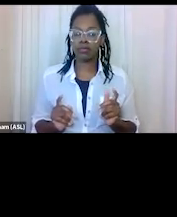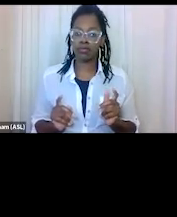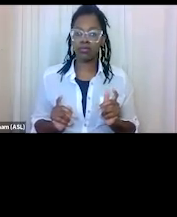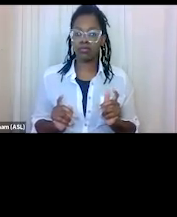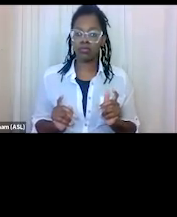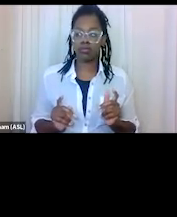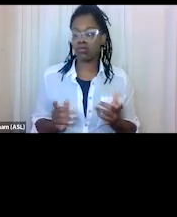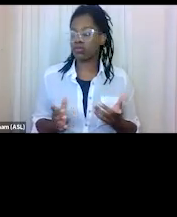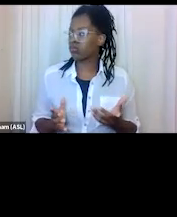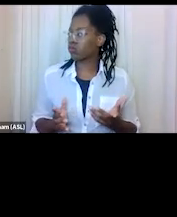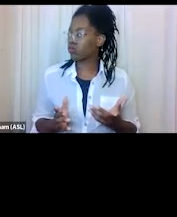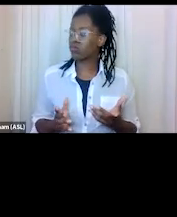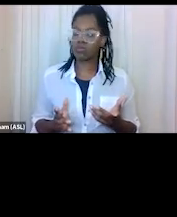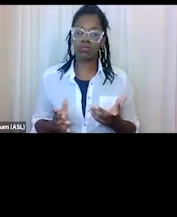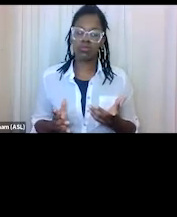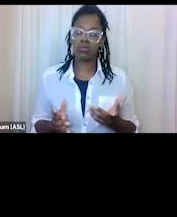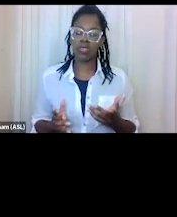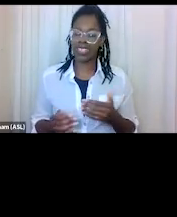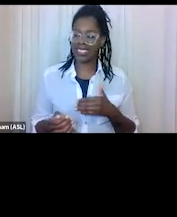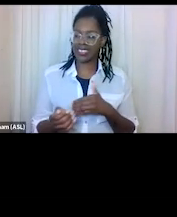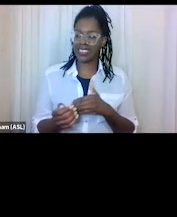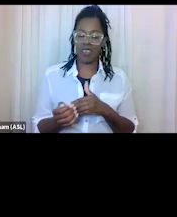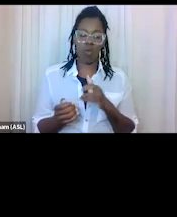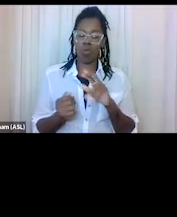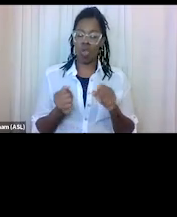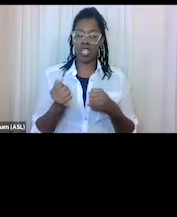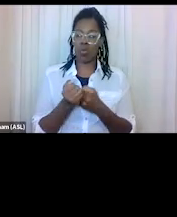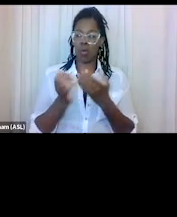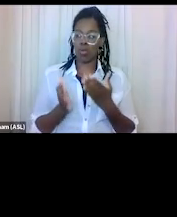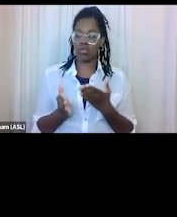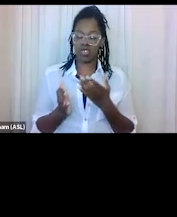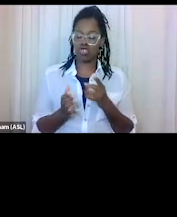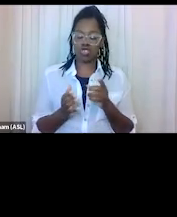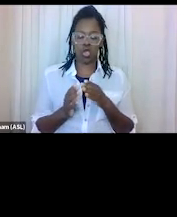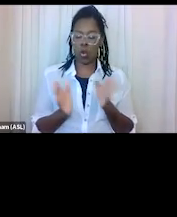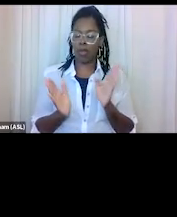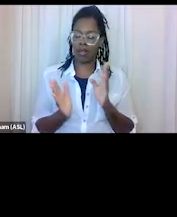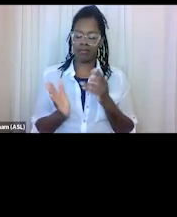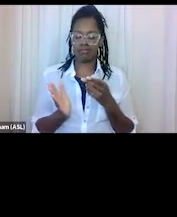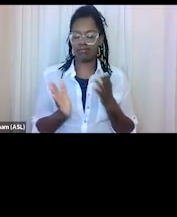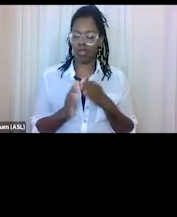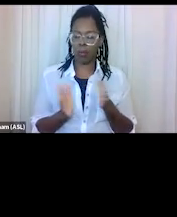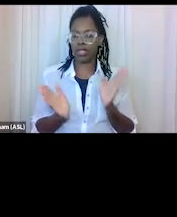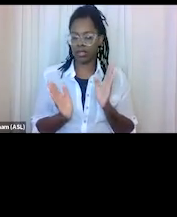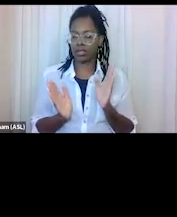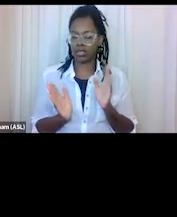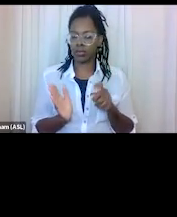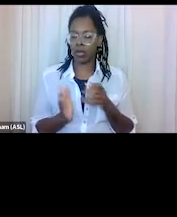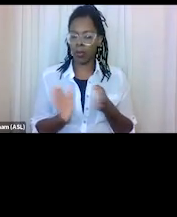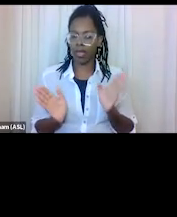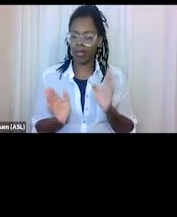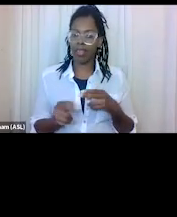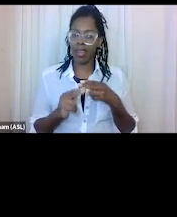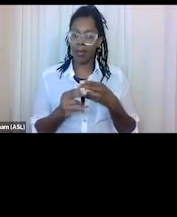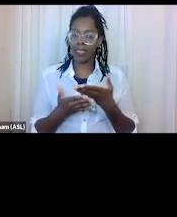And just as the provider or the support person, really being honest about it, with being open with it as well. So naming things is